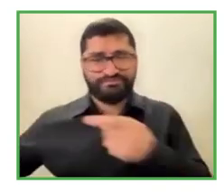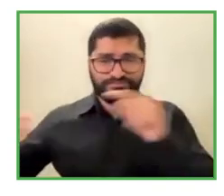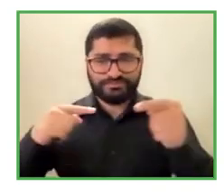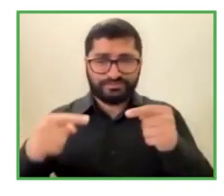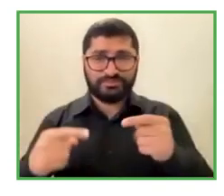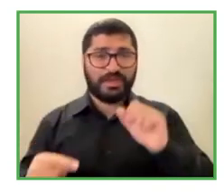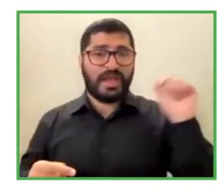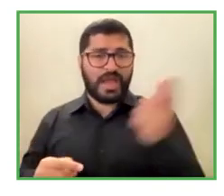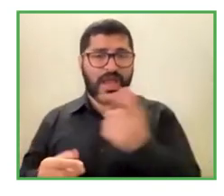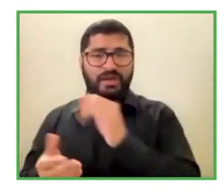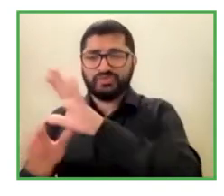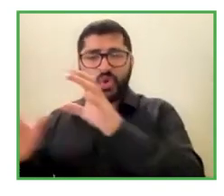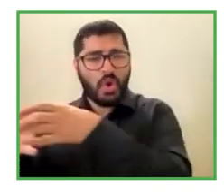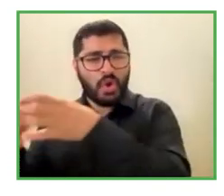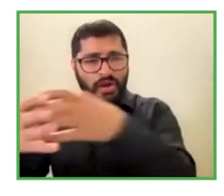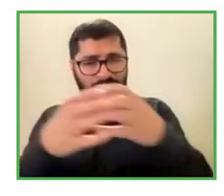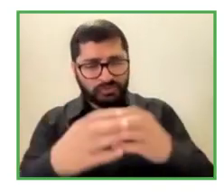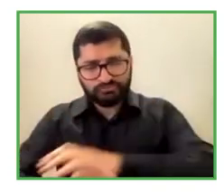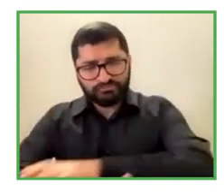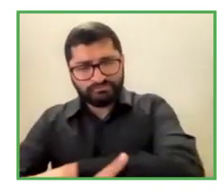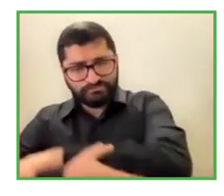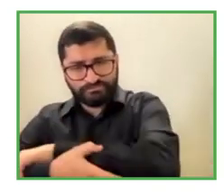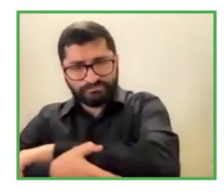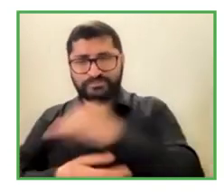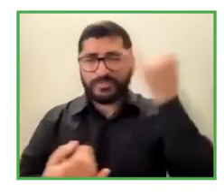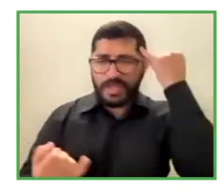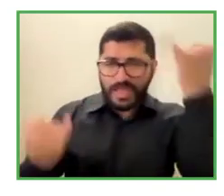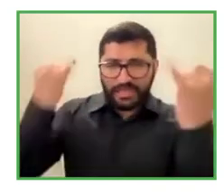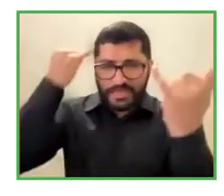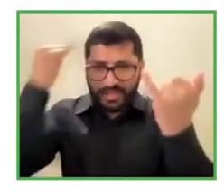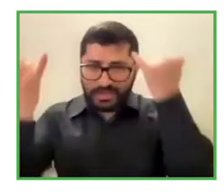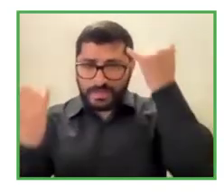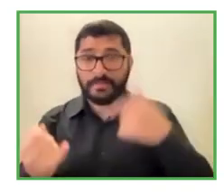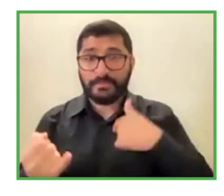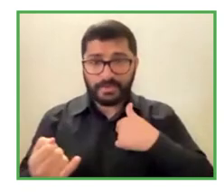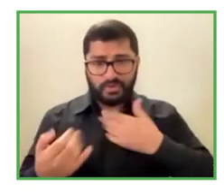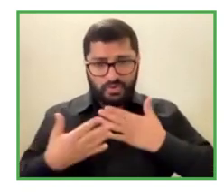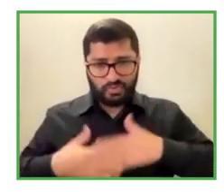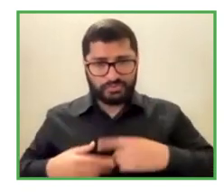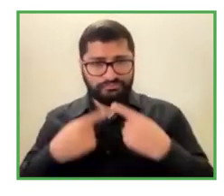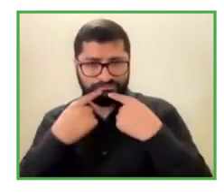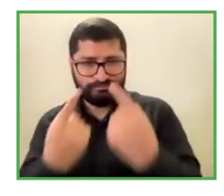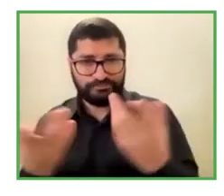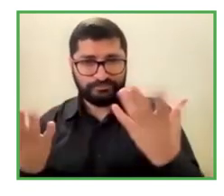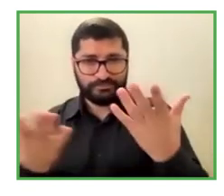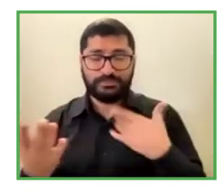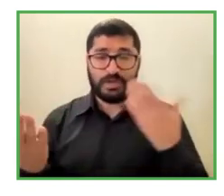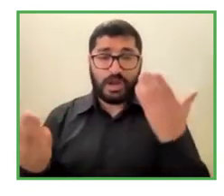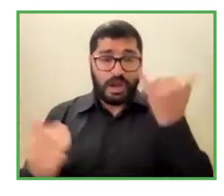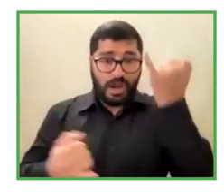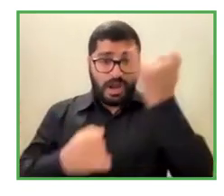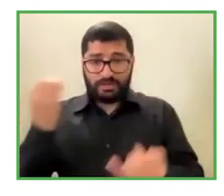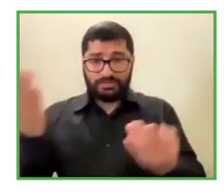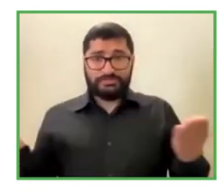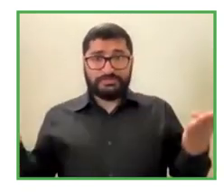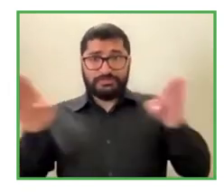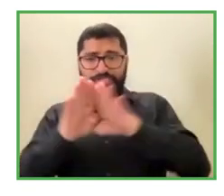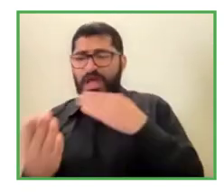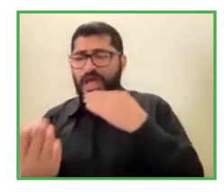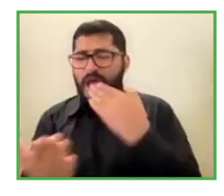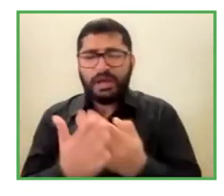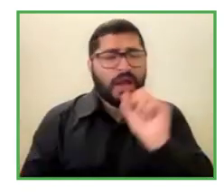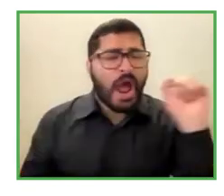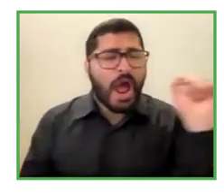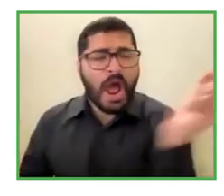have here and their initiatives, we'd like to close, but first we'd like to thank all of